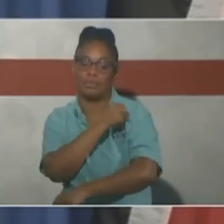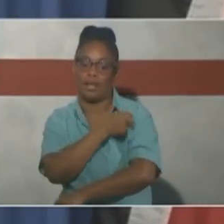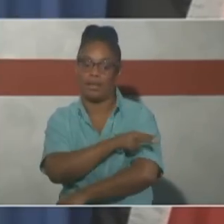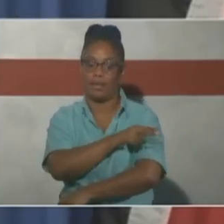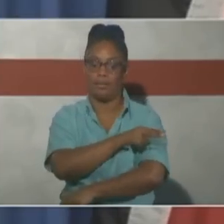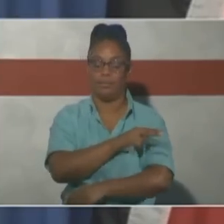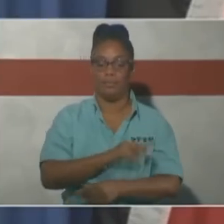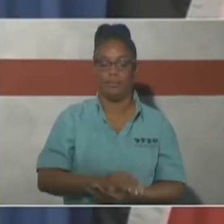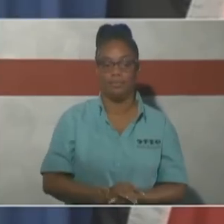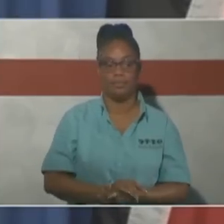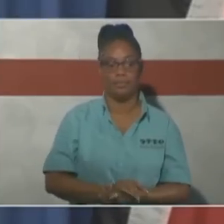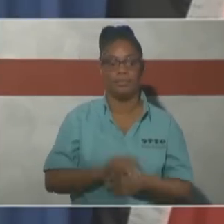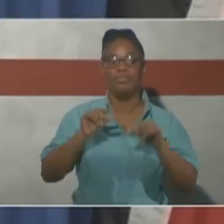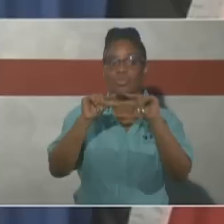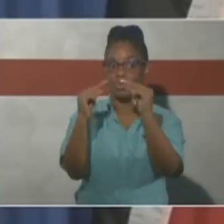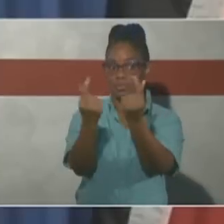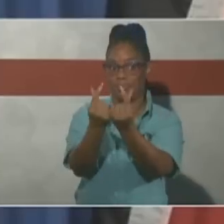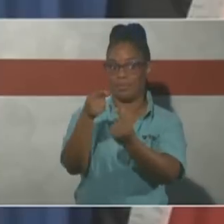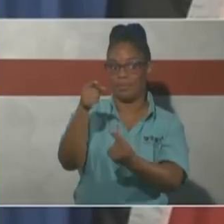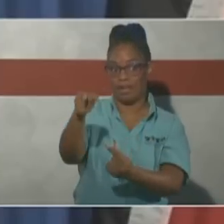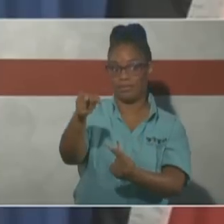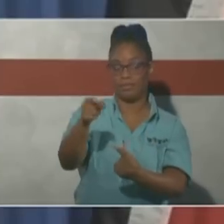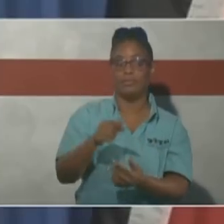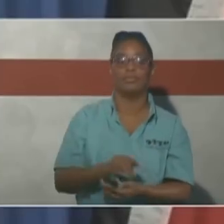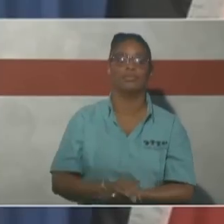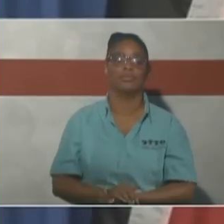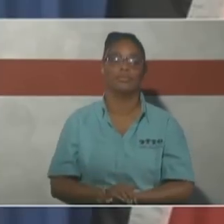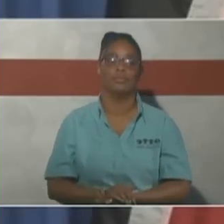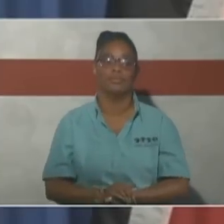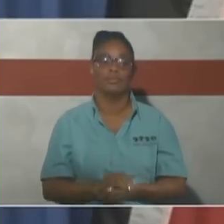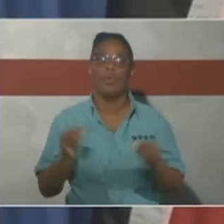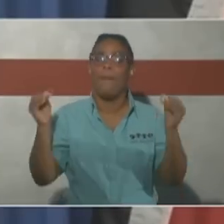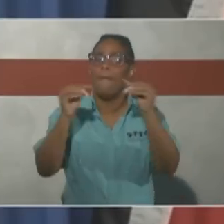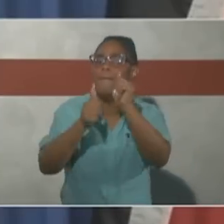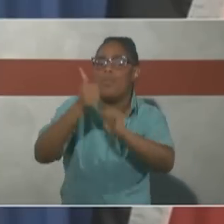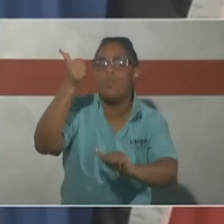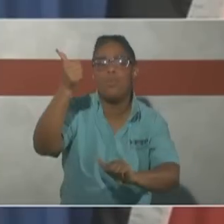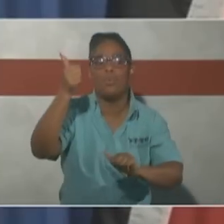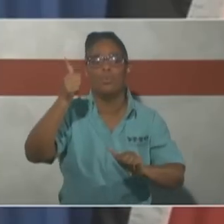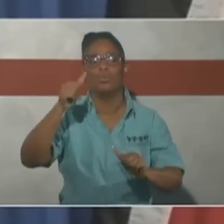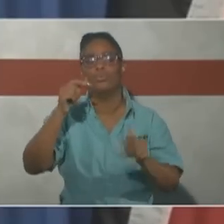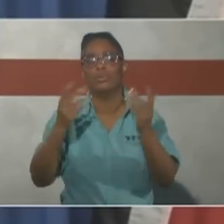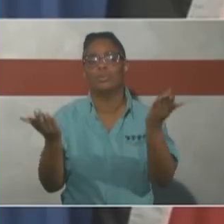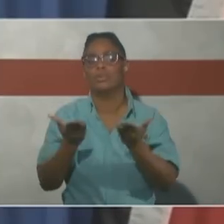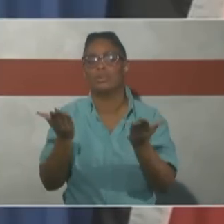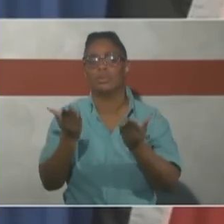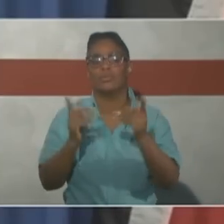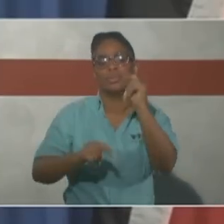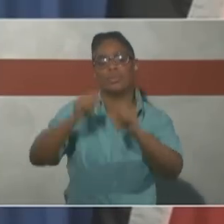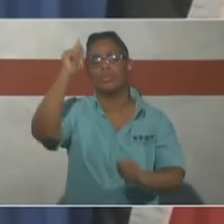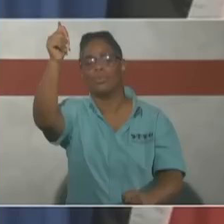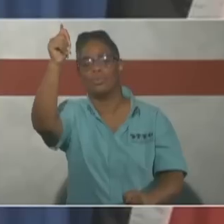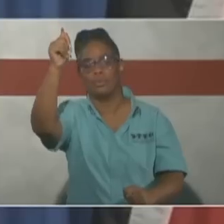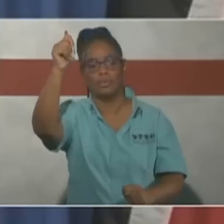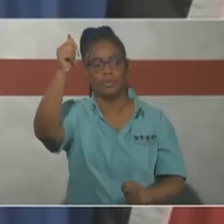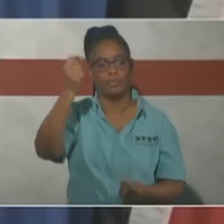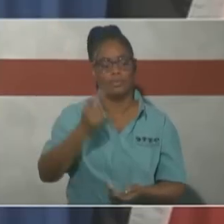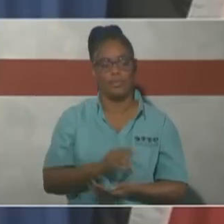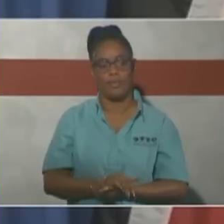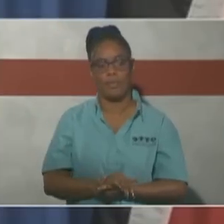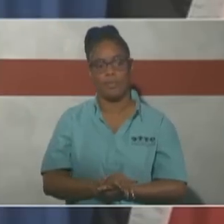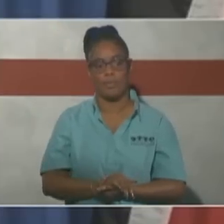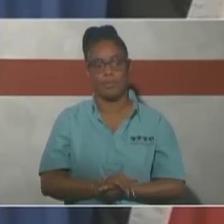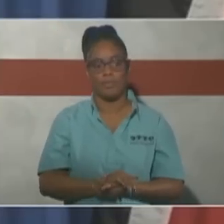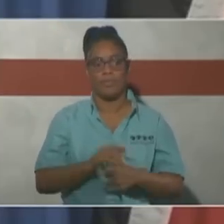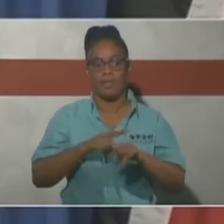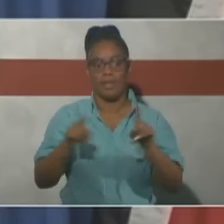infected and probably would get infected going forward and not respond in a way requiring healthcare delivery to such a